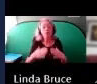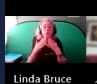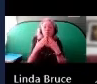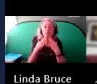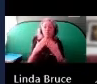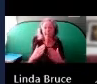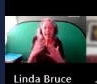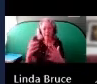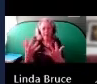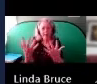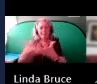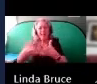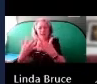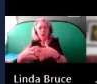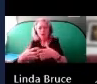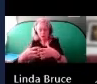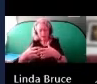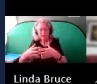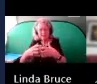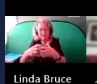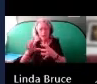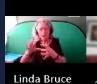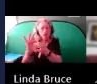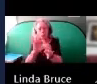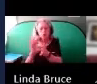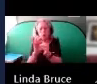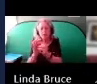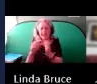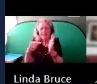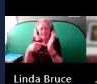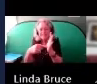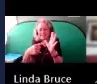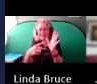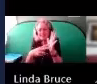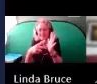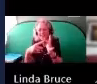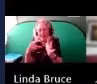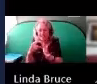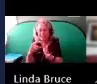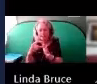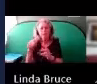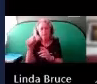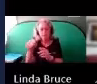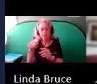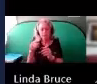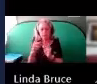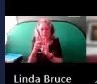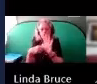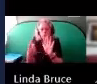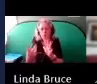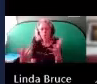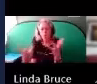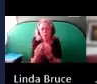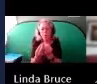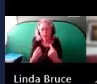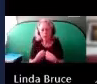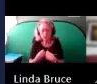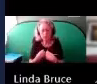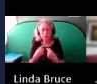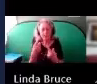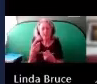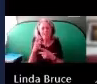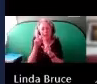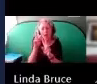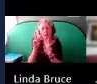the Technology Association of Visually Impaired People, TAVIP, who I think, Julian, we've got on the session with us